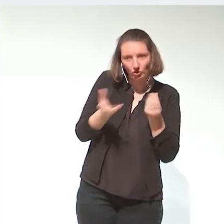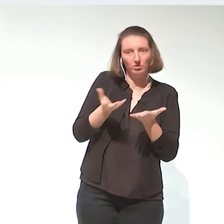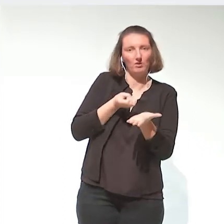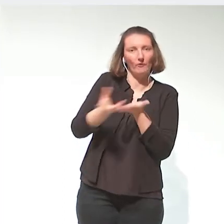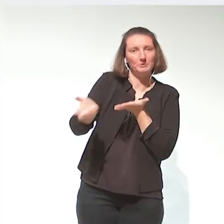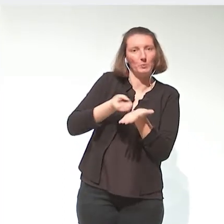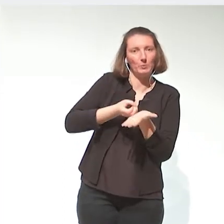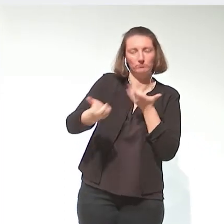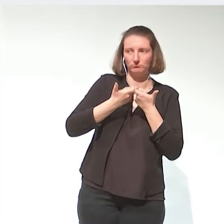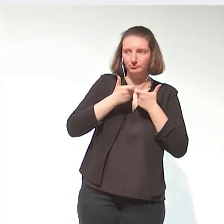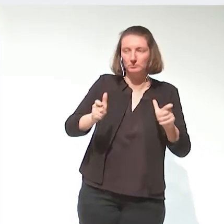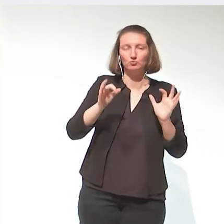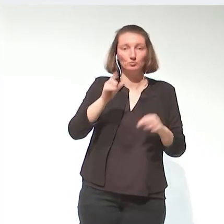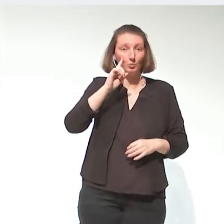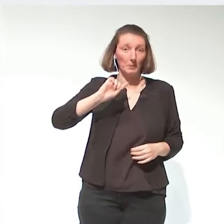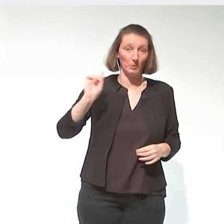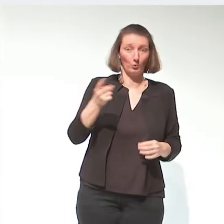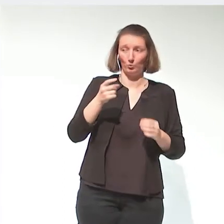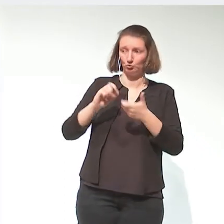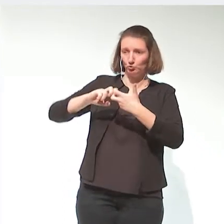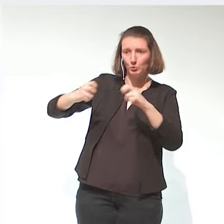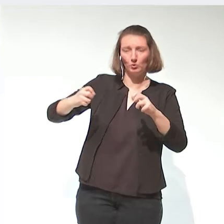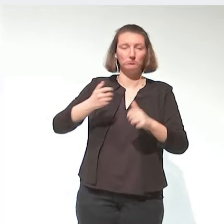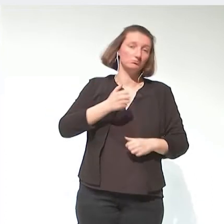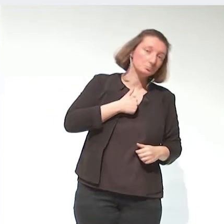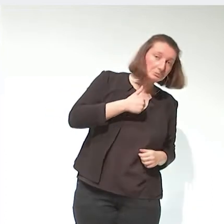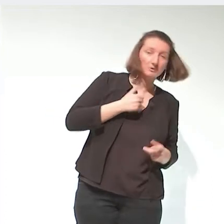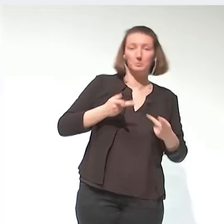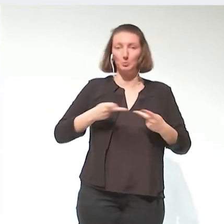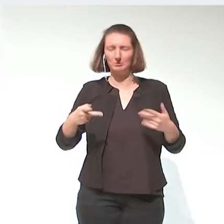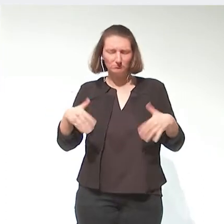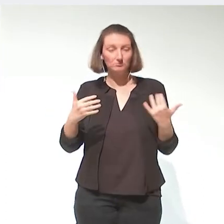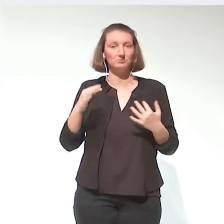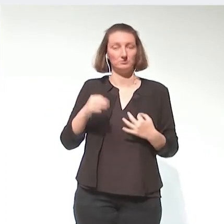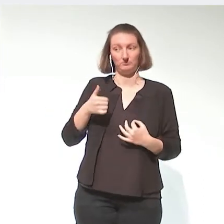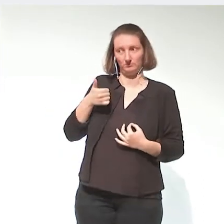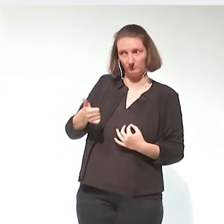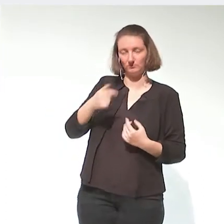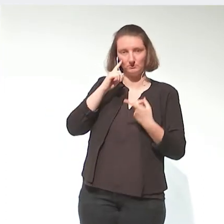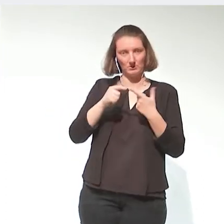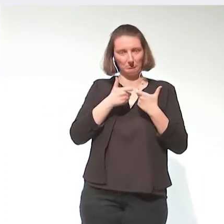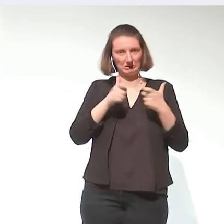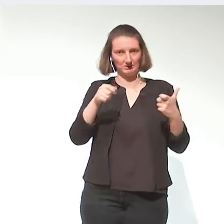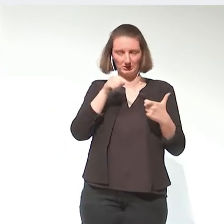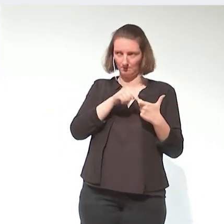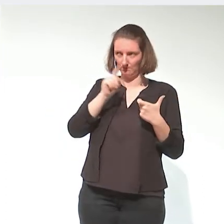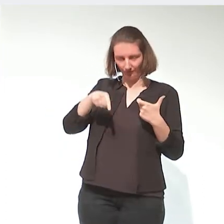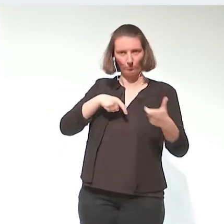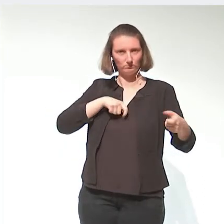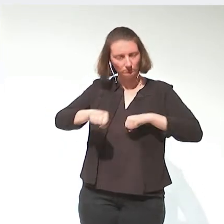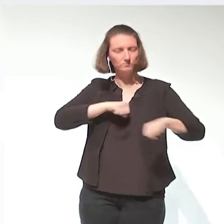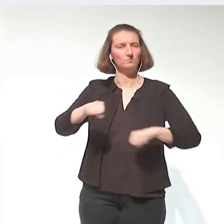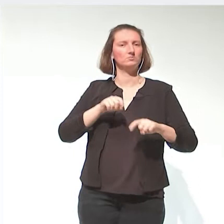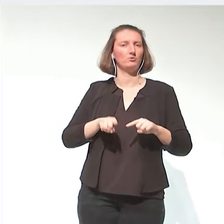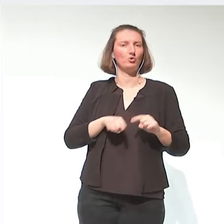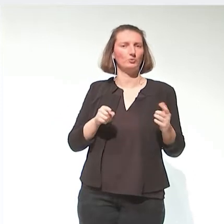has to cope with informational inaccessibility. And they have to have guidelines or best examples or